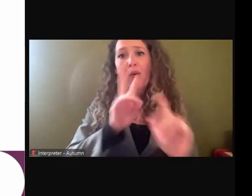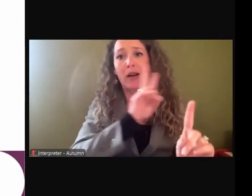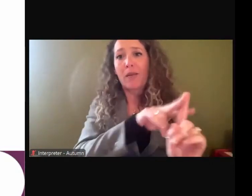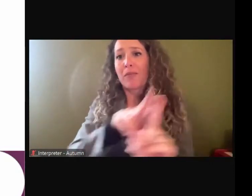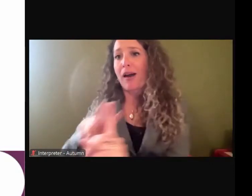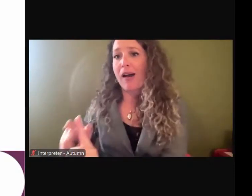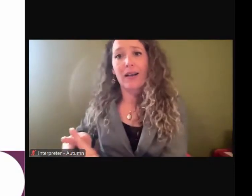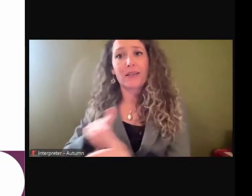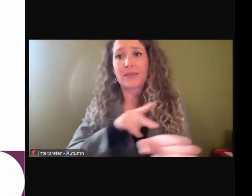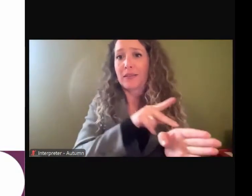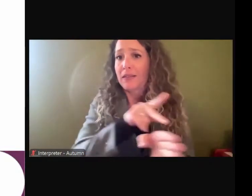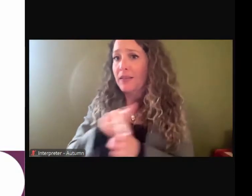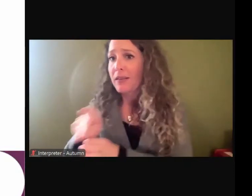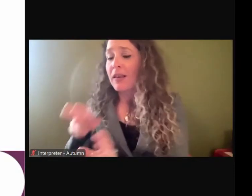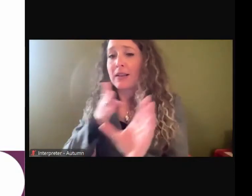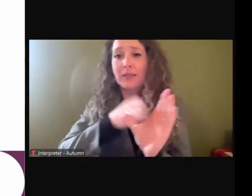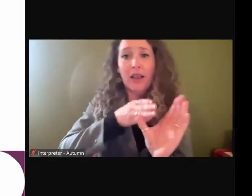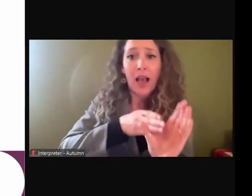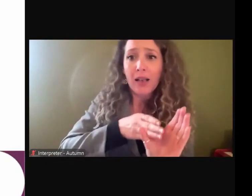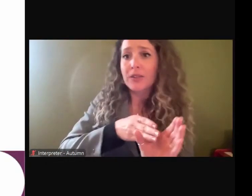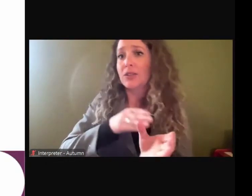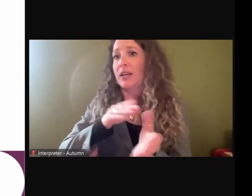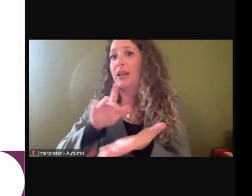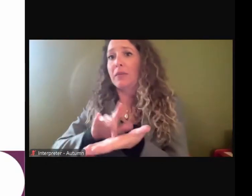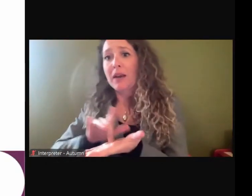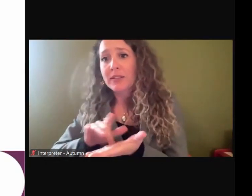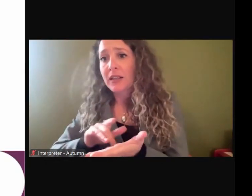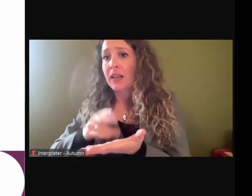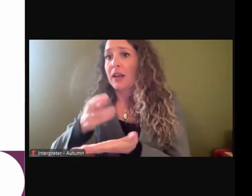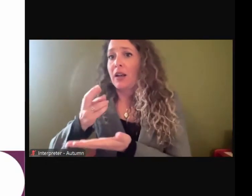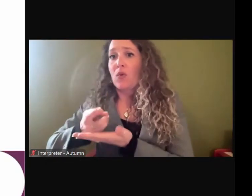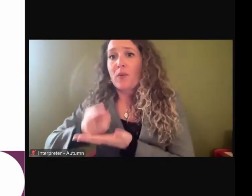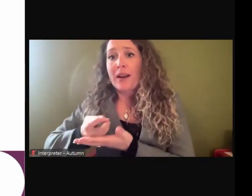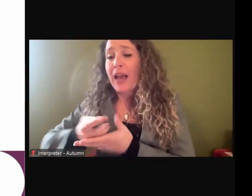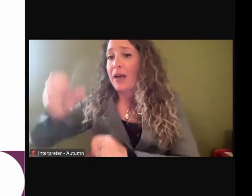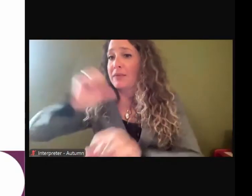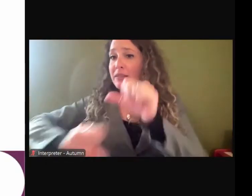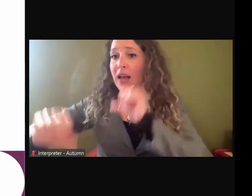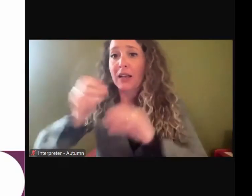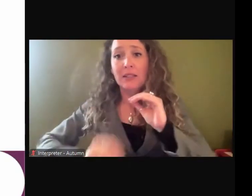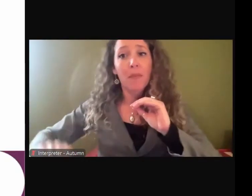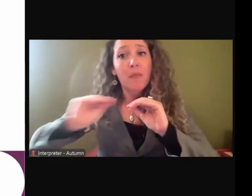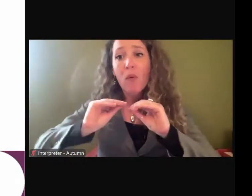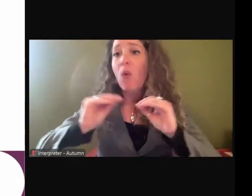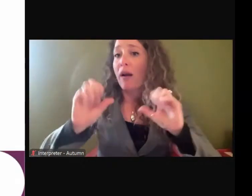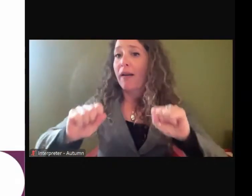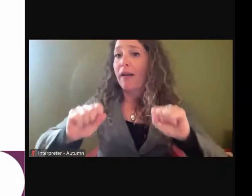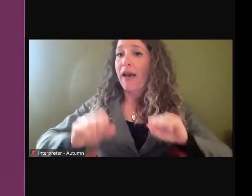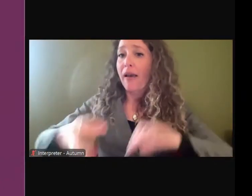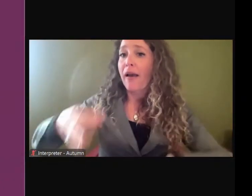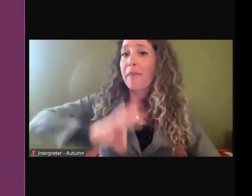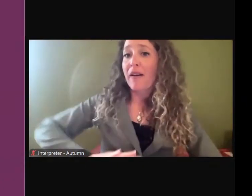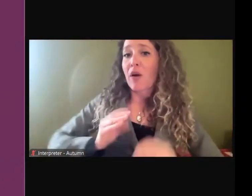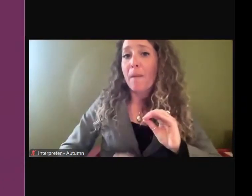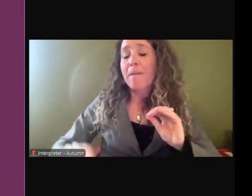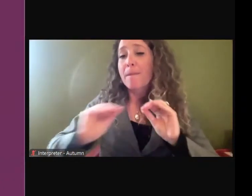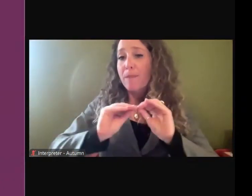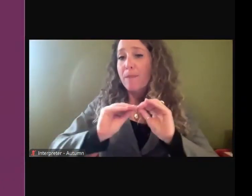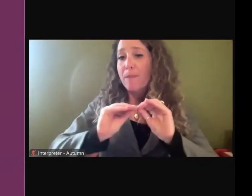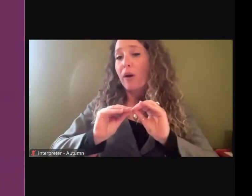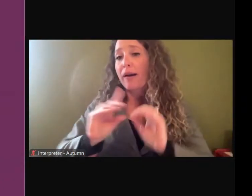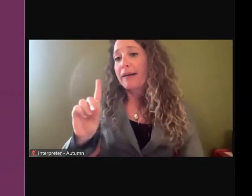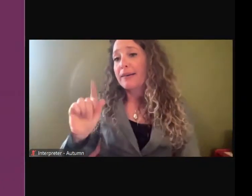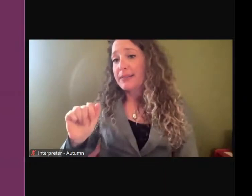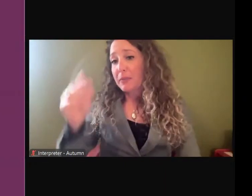know, psychology, medicine, rehab sciences, and more can all benefit from considering a more disability informed approach